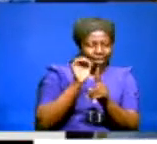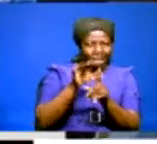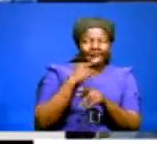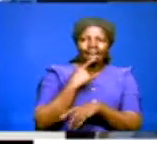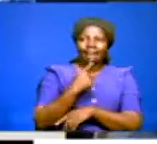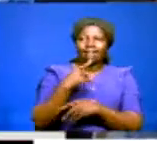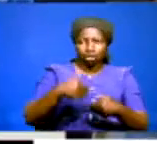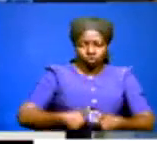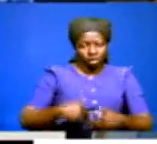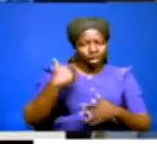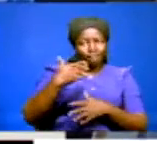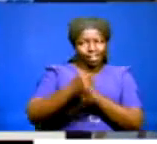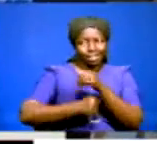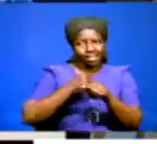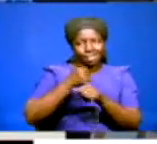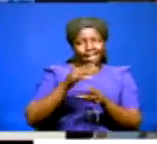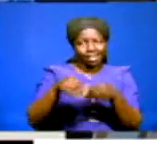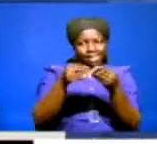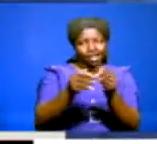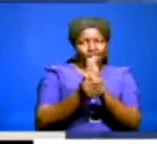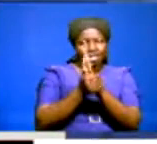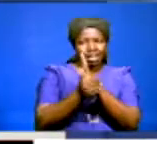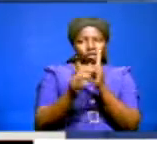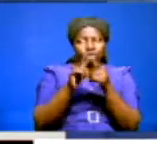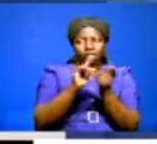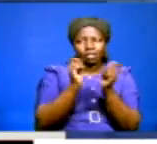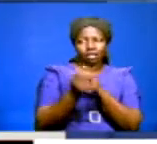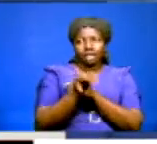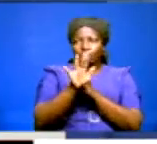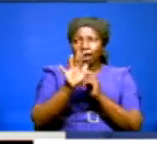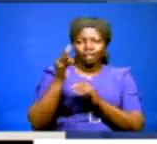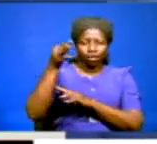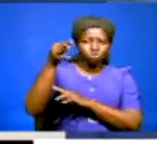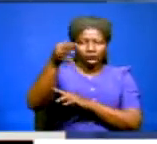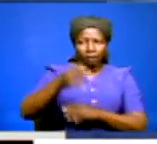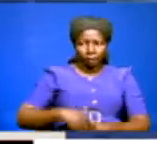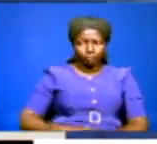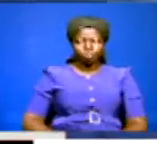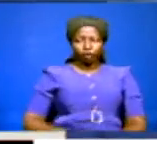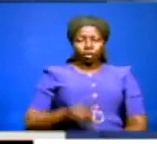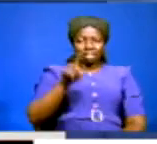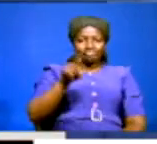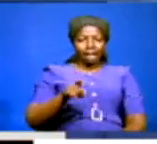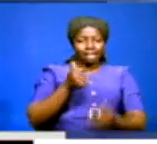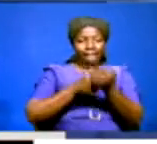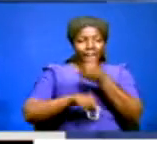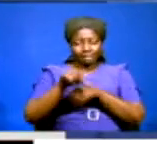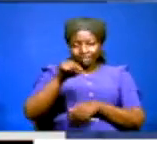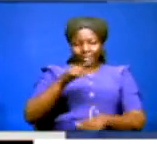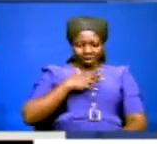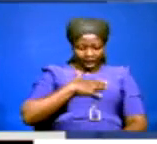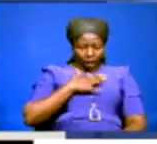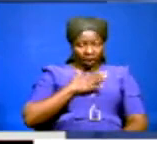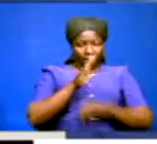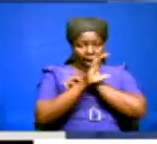youth annually with skills to shape their future. We must step up. This is our country.